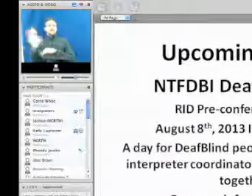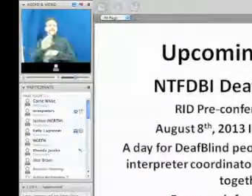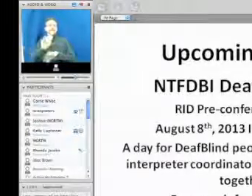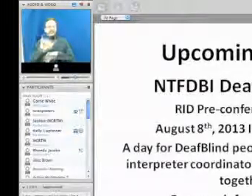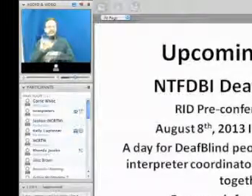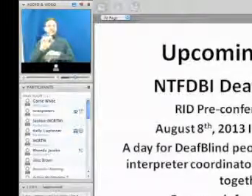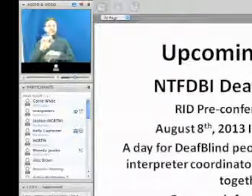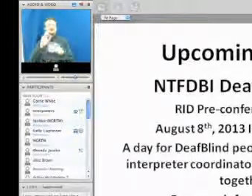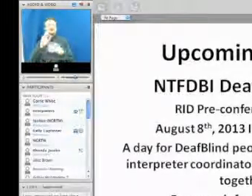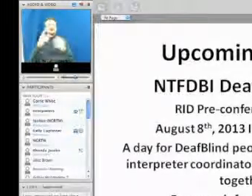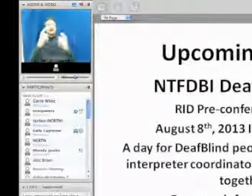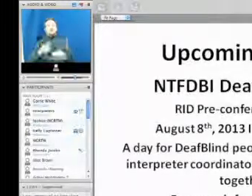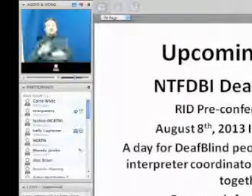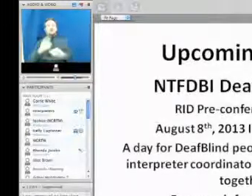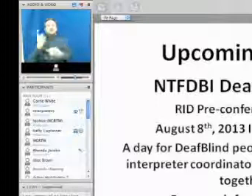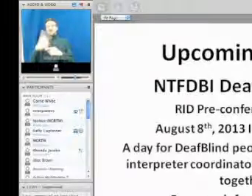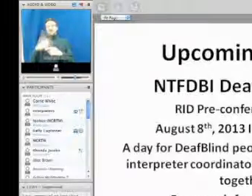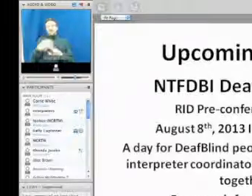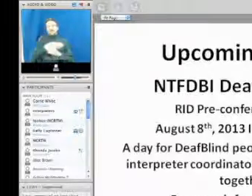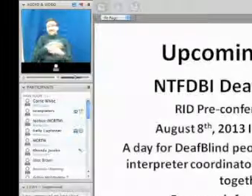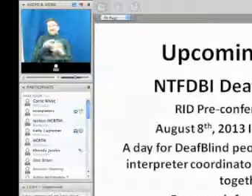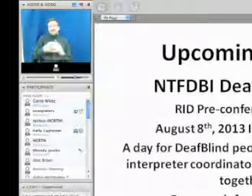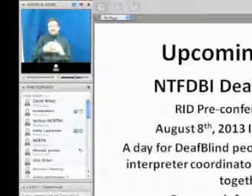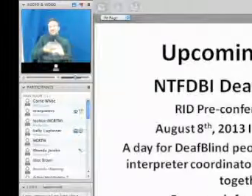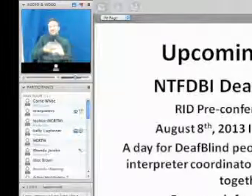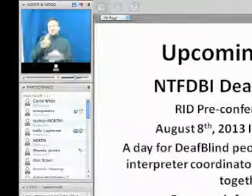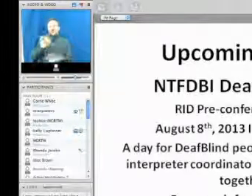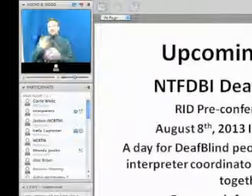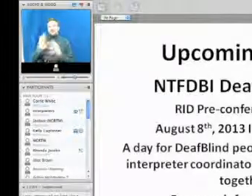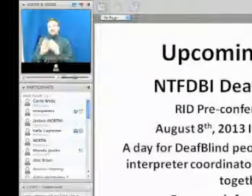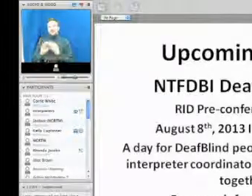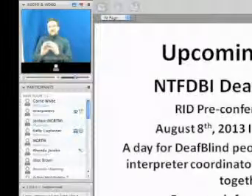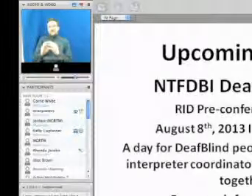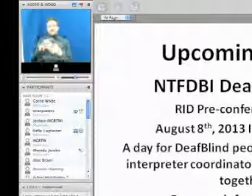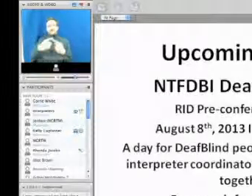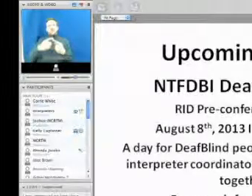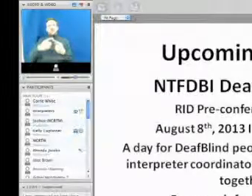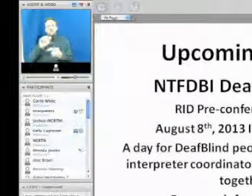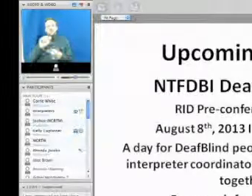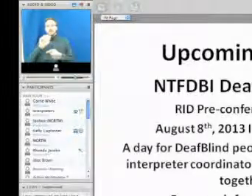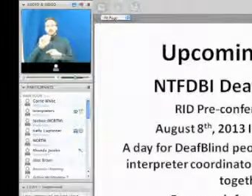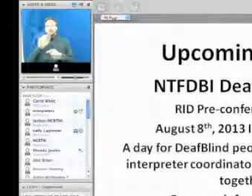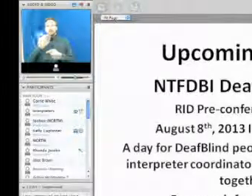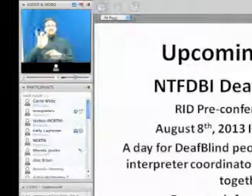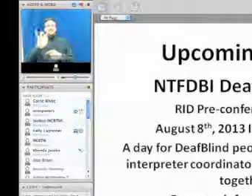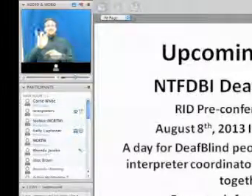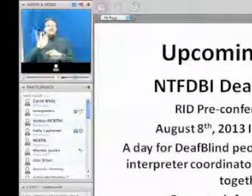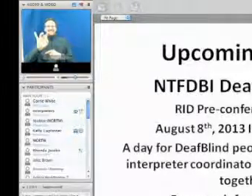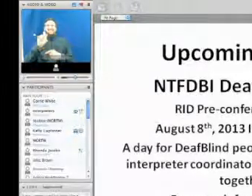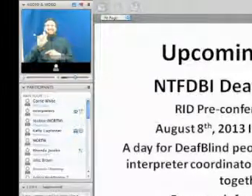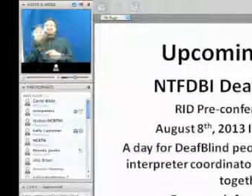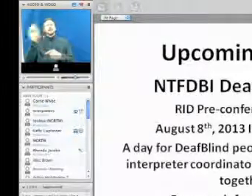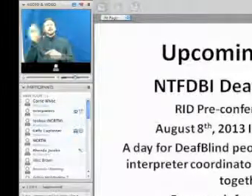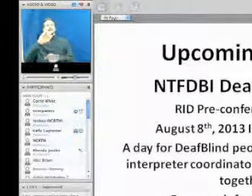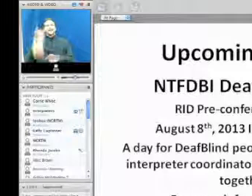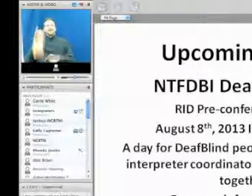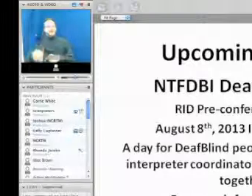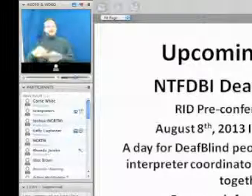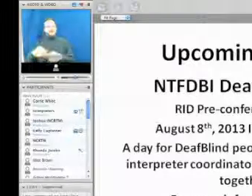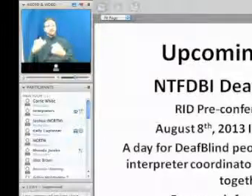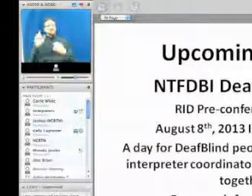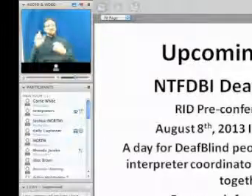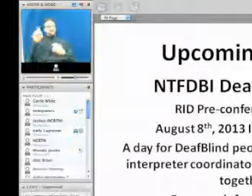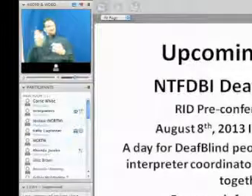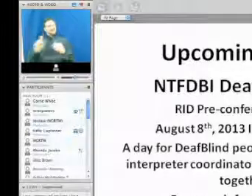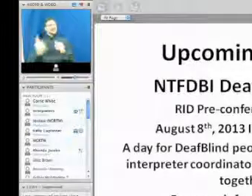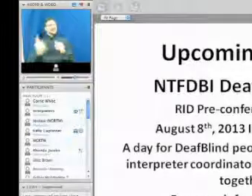RID conference on August 8th in Indianapolis. And this is a first ever type of event. It's a day for